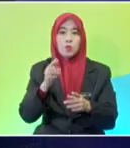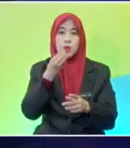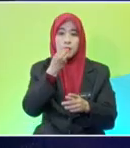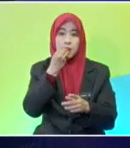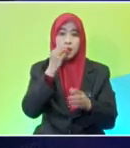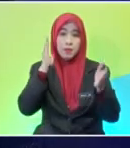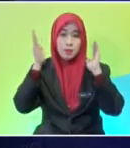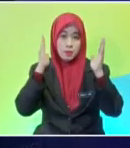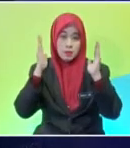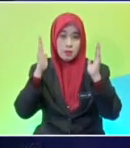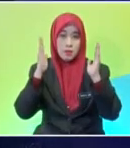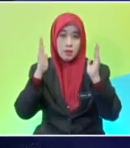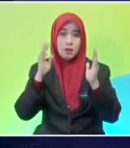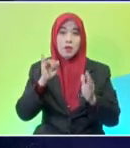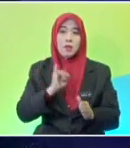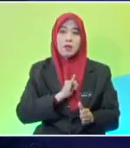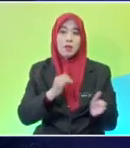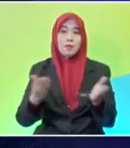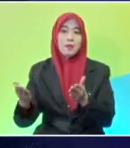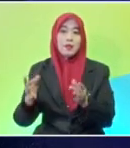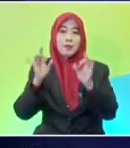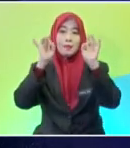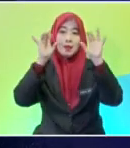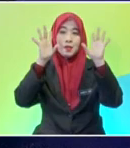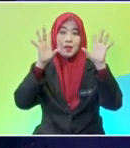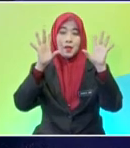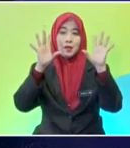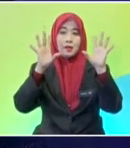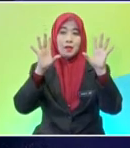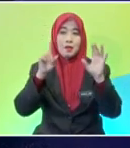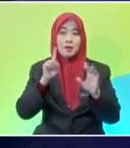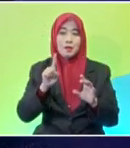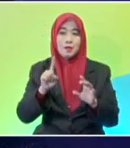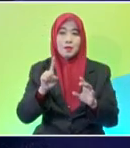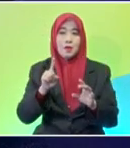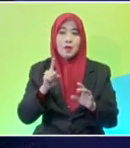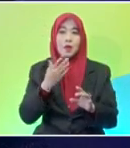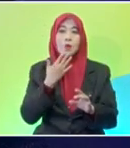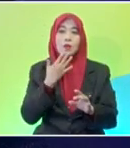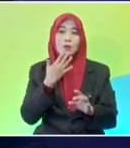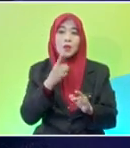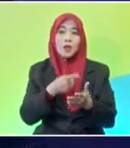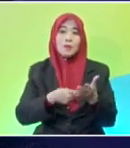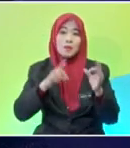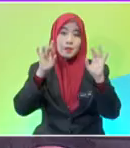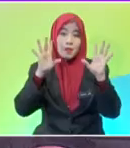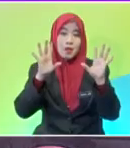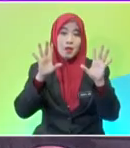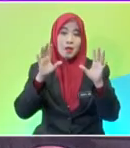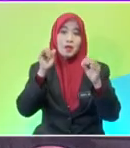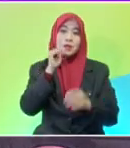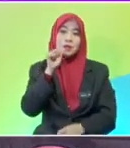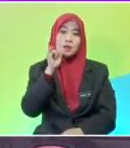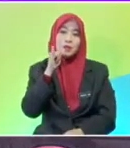Right, yes. Okay, I give you 1 star for you. 1 star, and I can pick any color I want, any right? Any color. I'm choosing yellow, and for that, those of